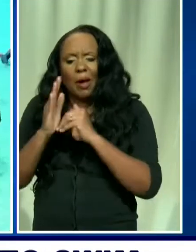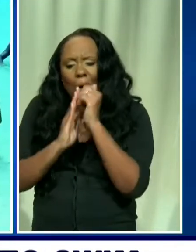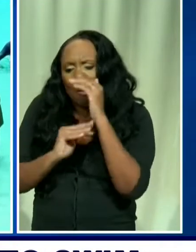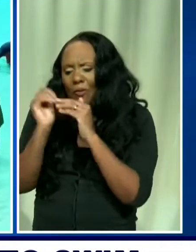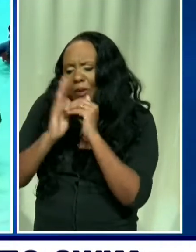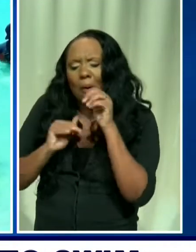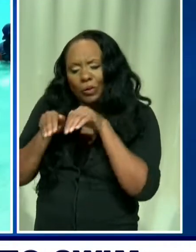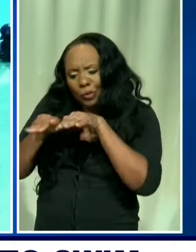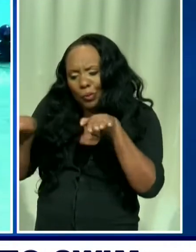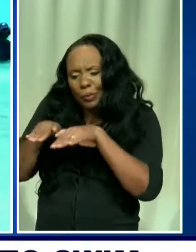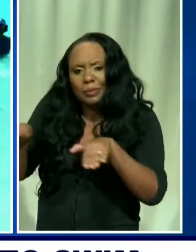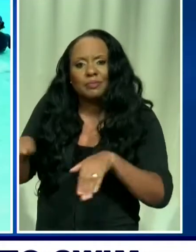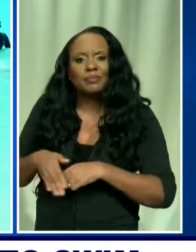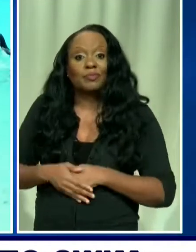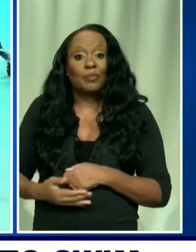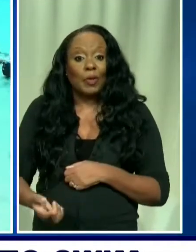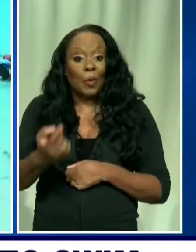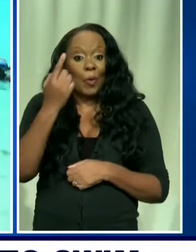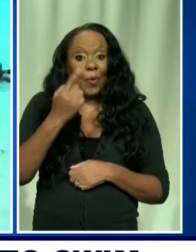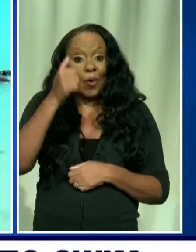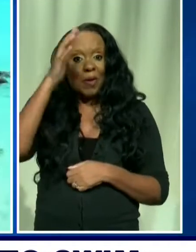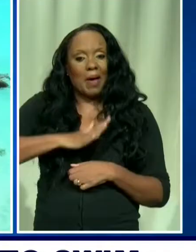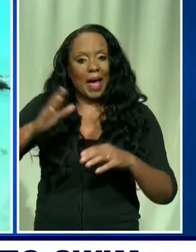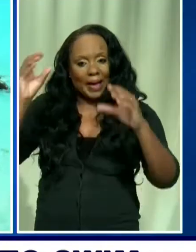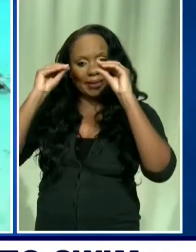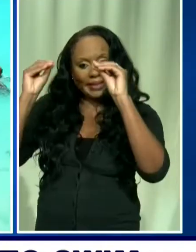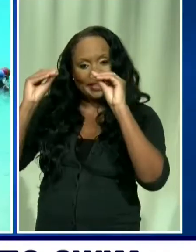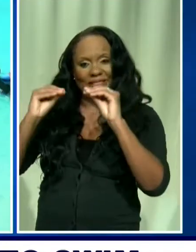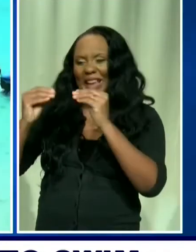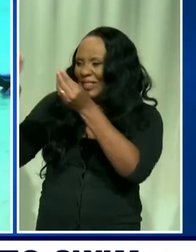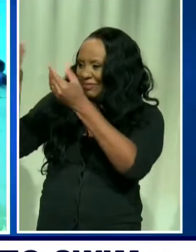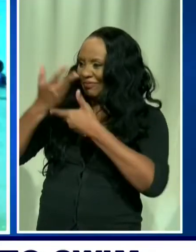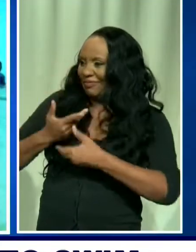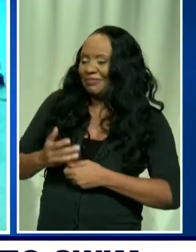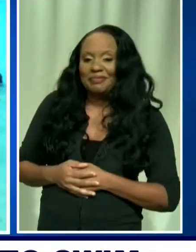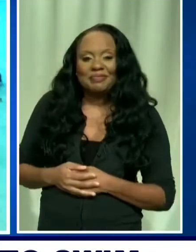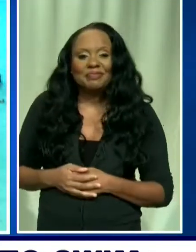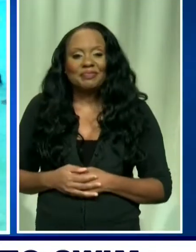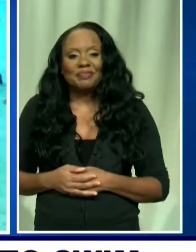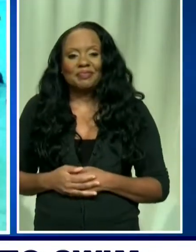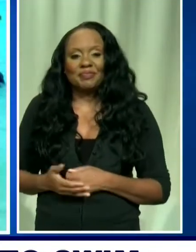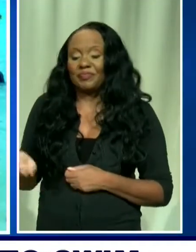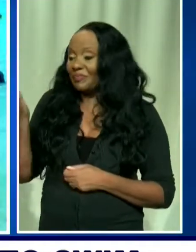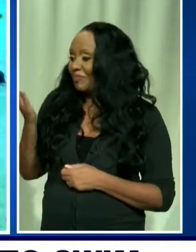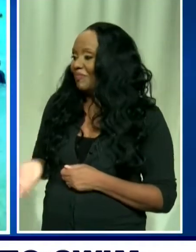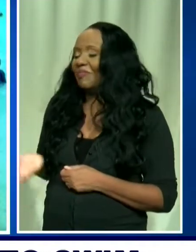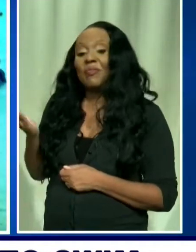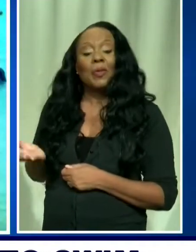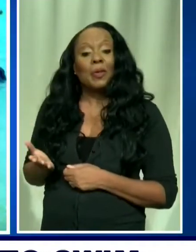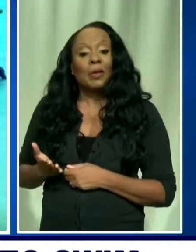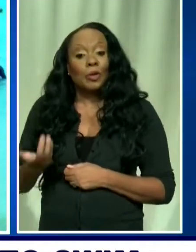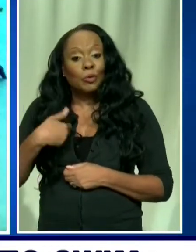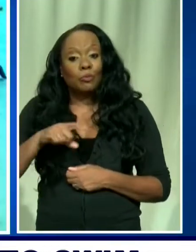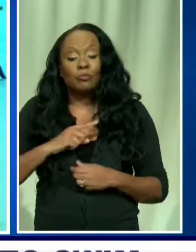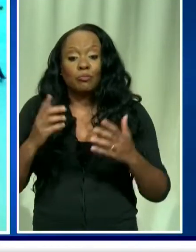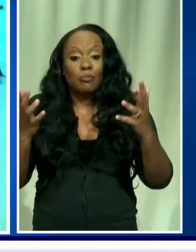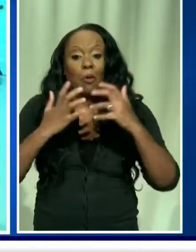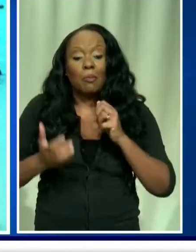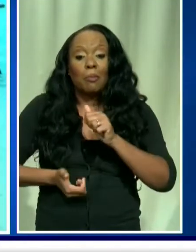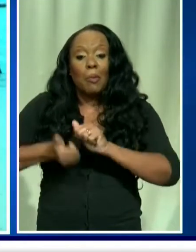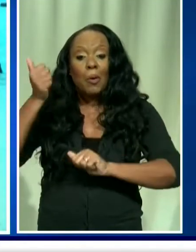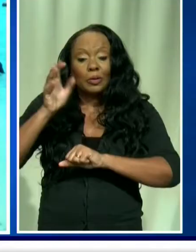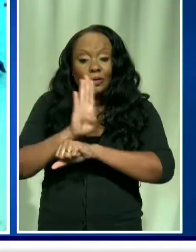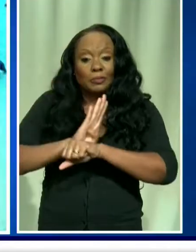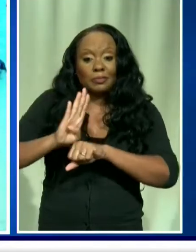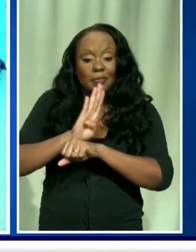water. Raul Eversley is one of the instructors. The whole thing is to get most of Barbados, if